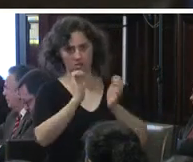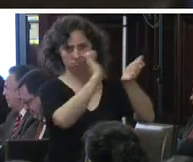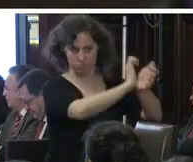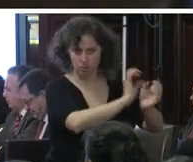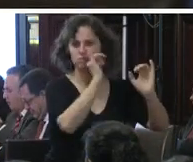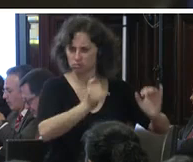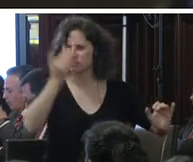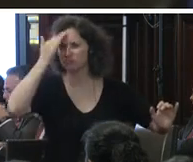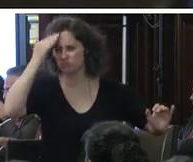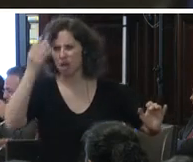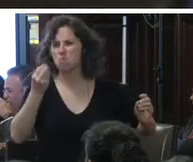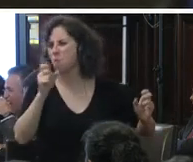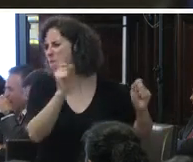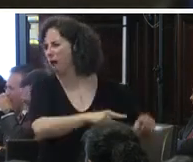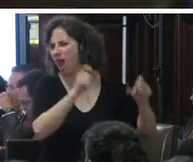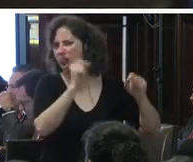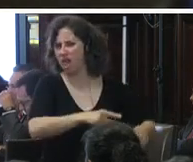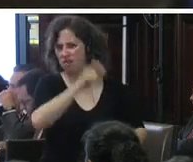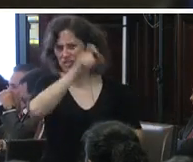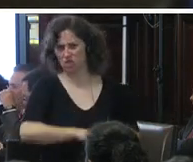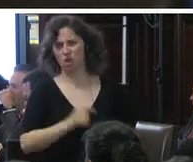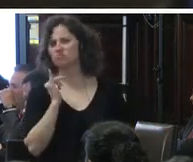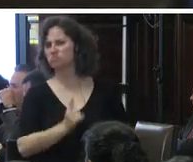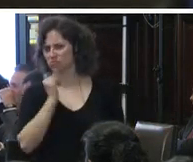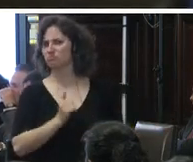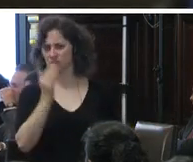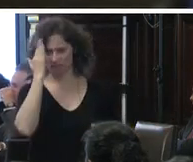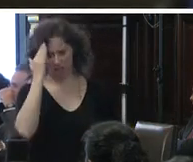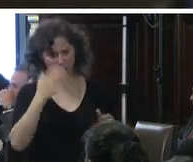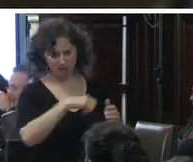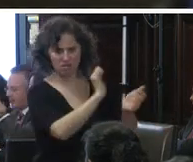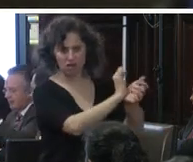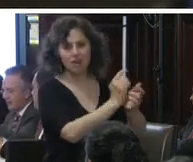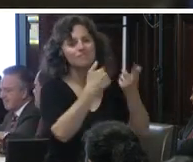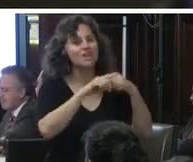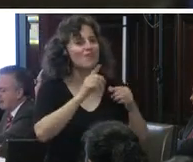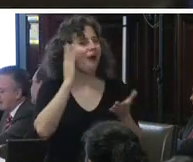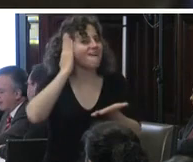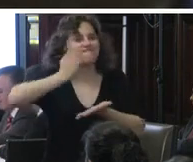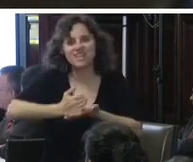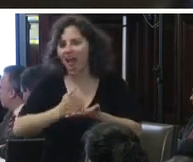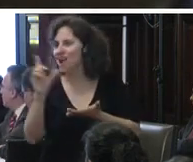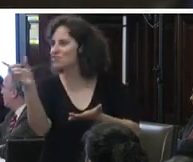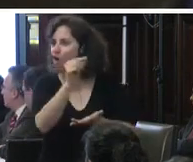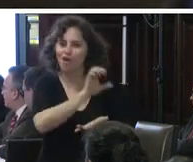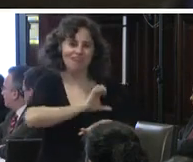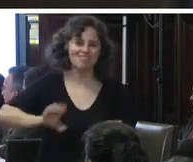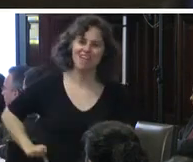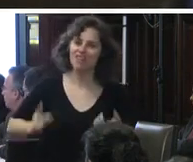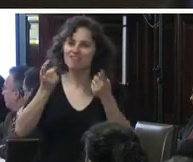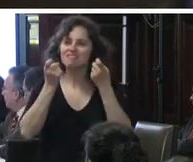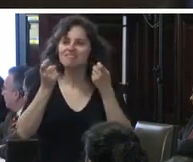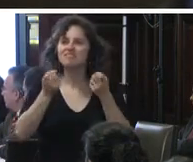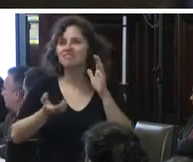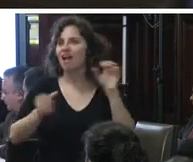world, but I think by and large, the states have to do more to advance